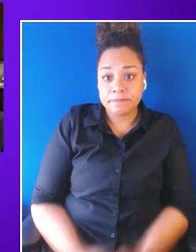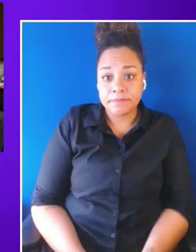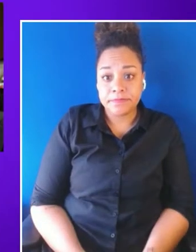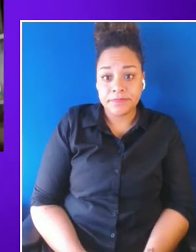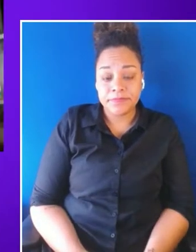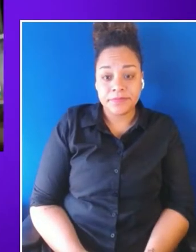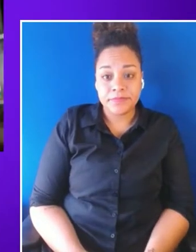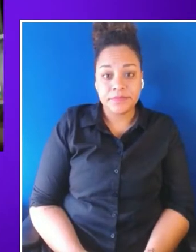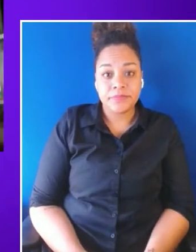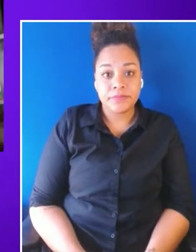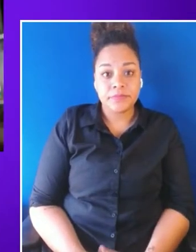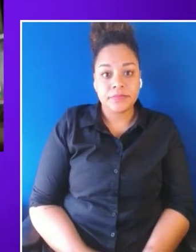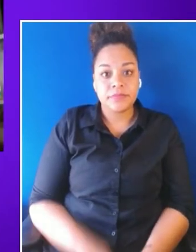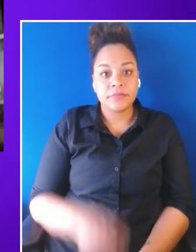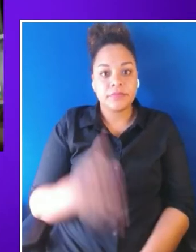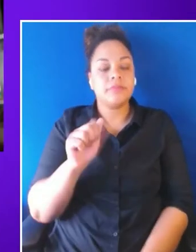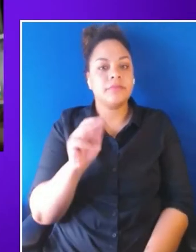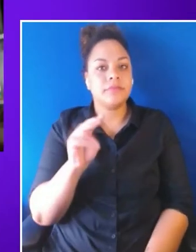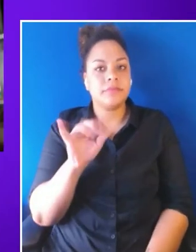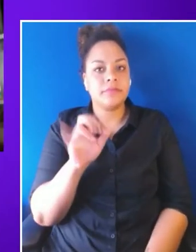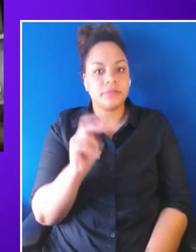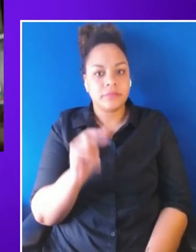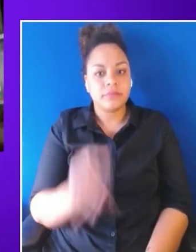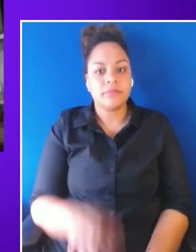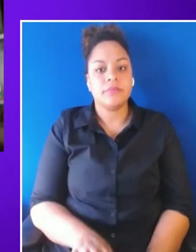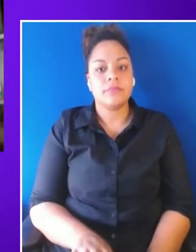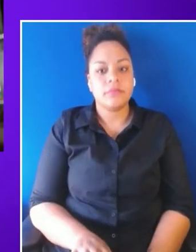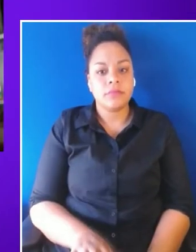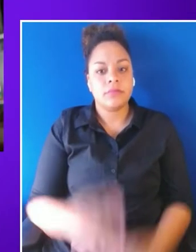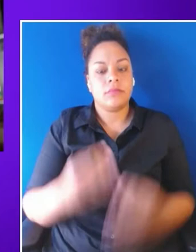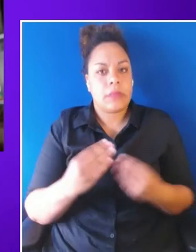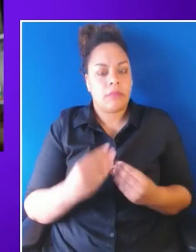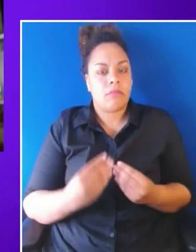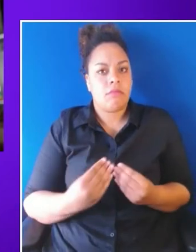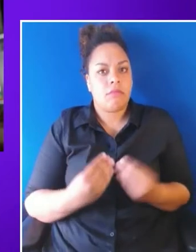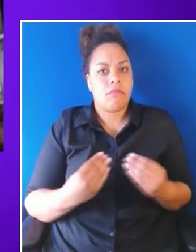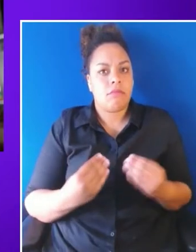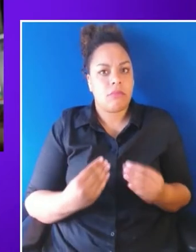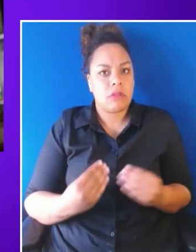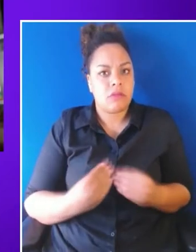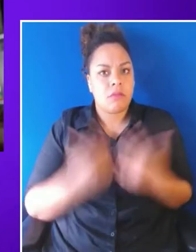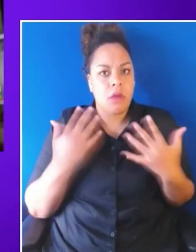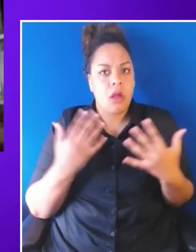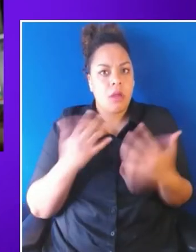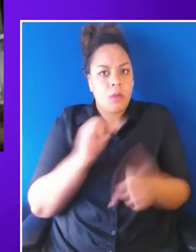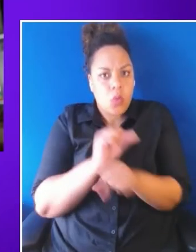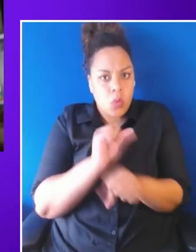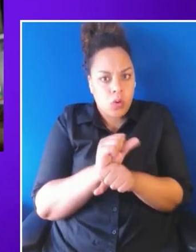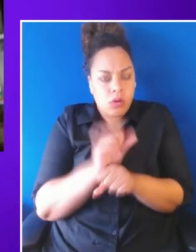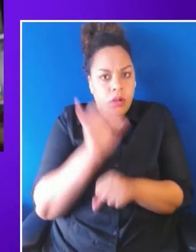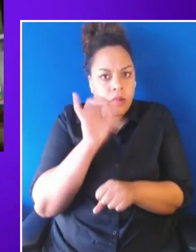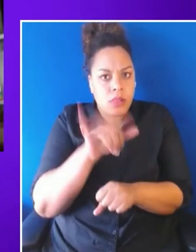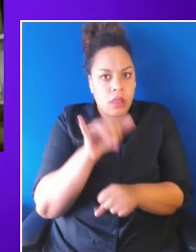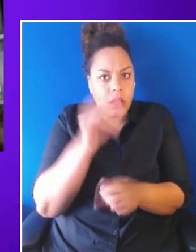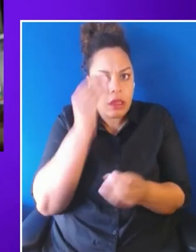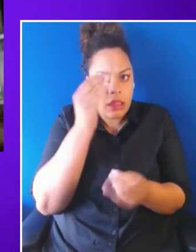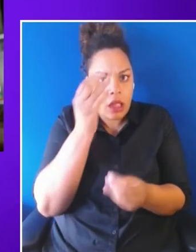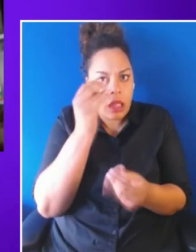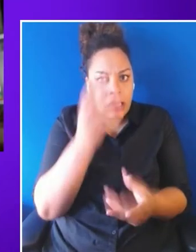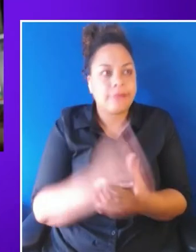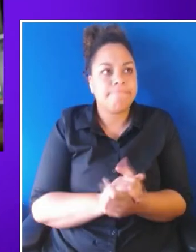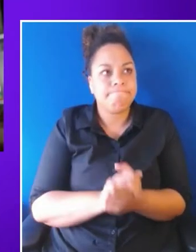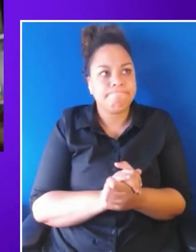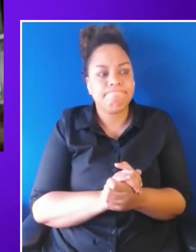Well, what more inspired me here to work in this kind of content is how the people can